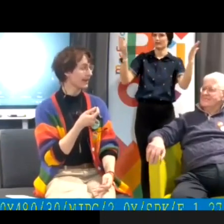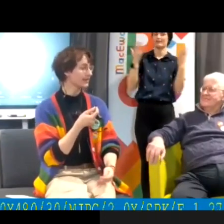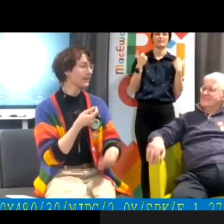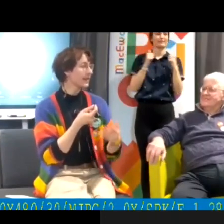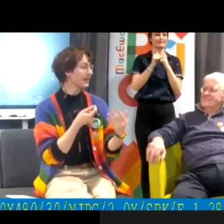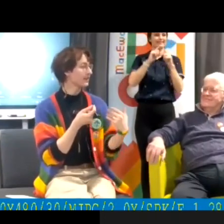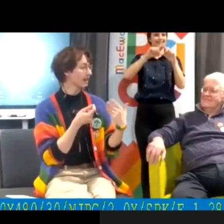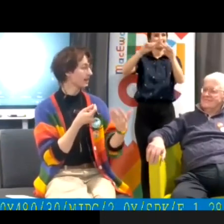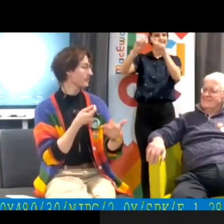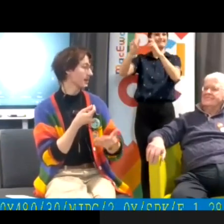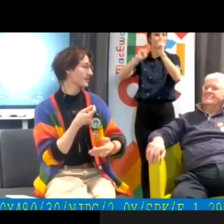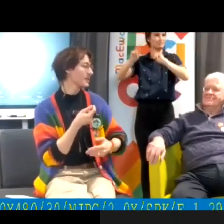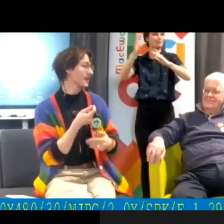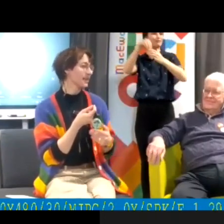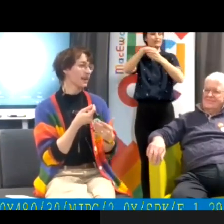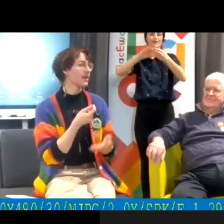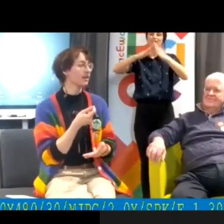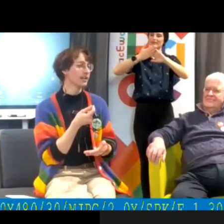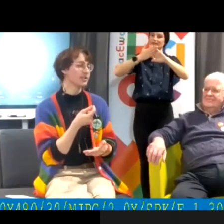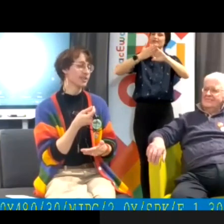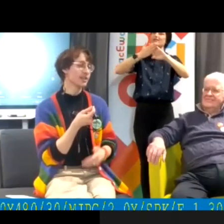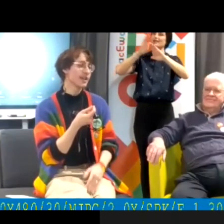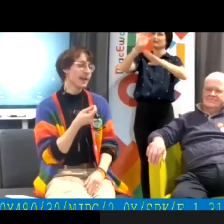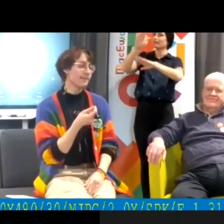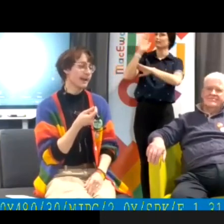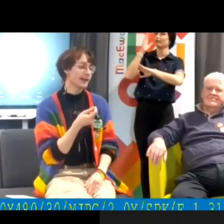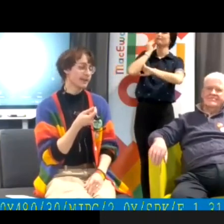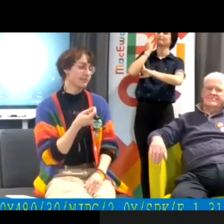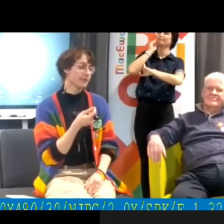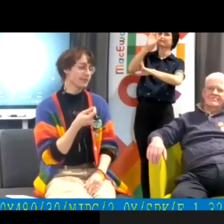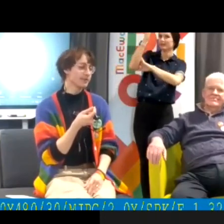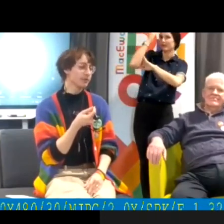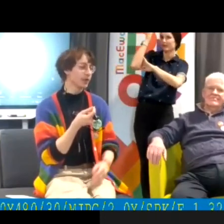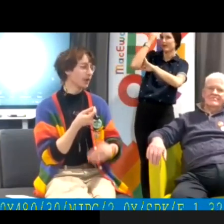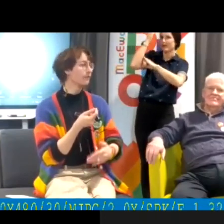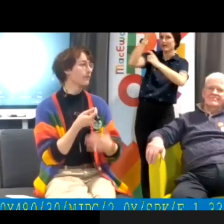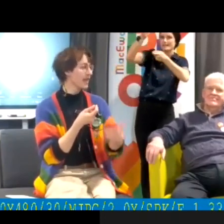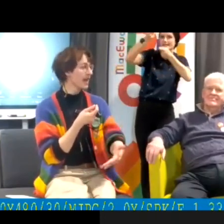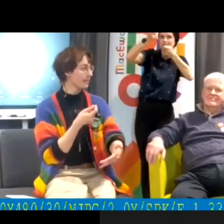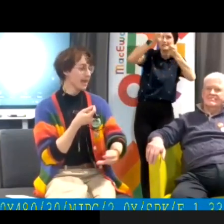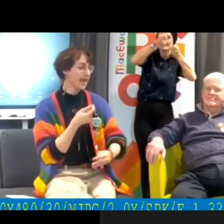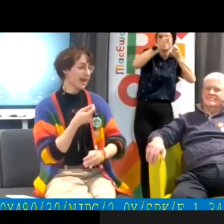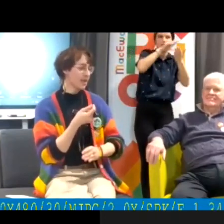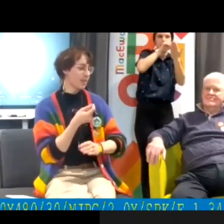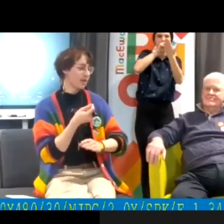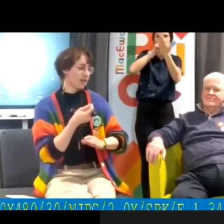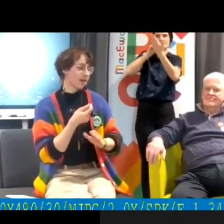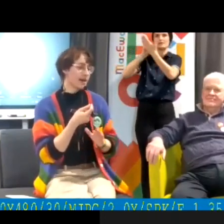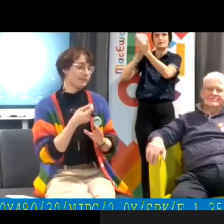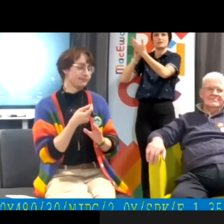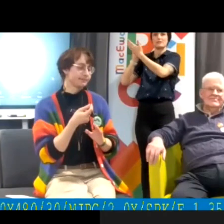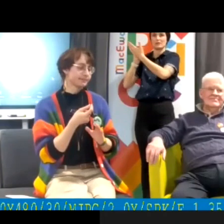community, hear their experiences and get their knowledge and that kind of thing, be able to learn from them. And